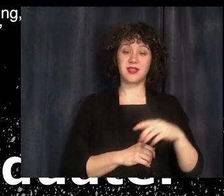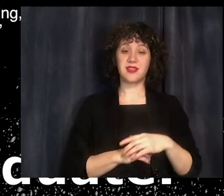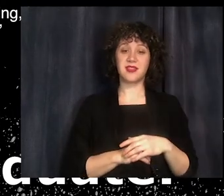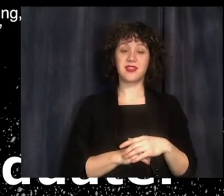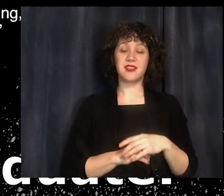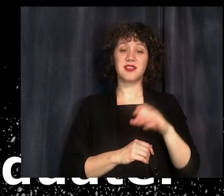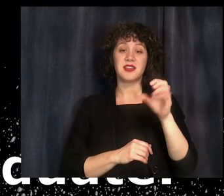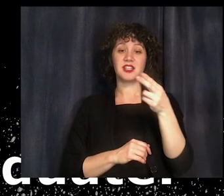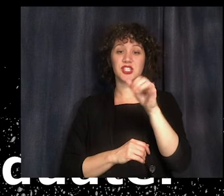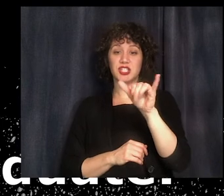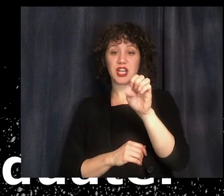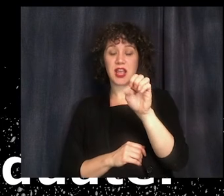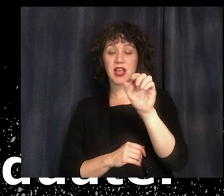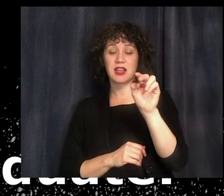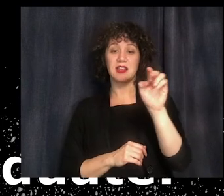Cheyenne Klein.